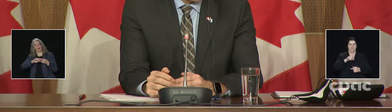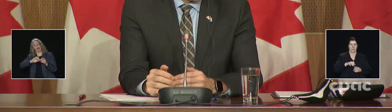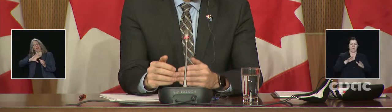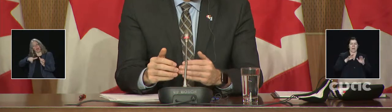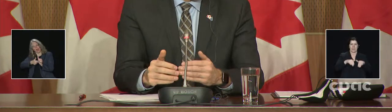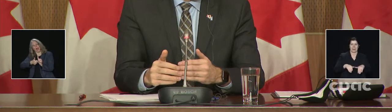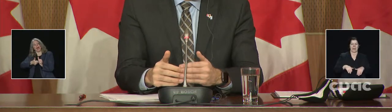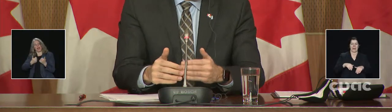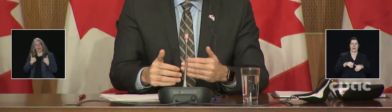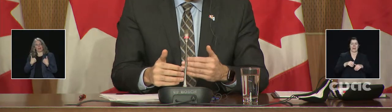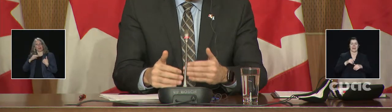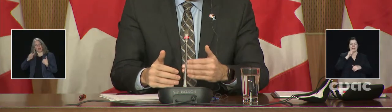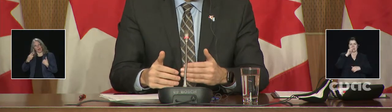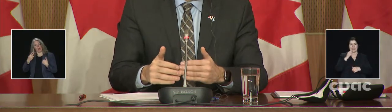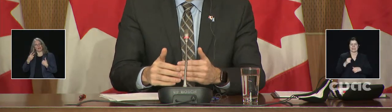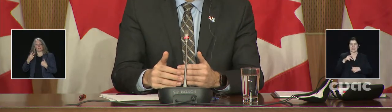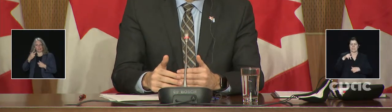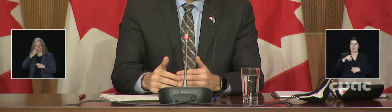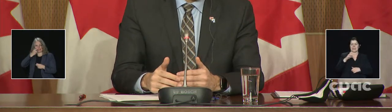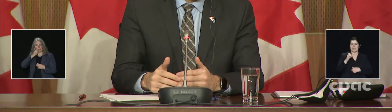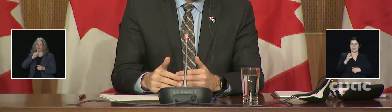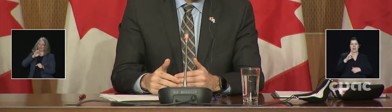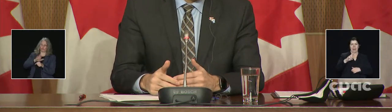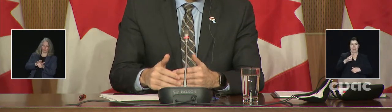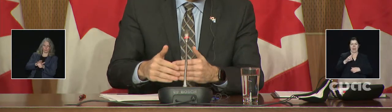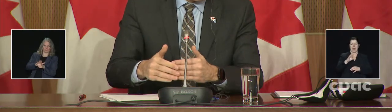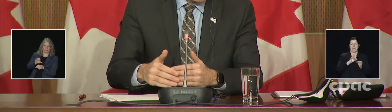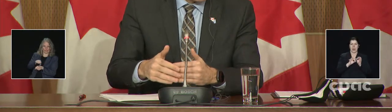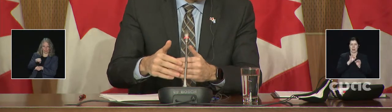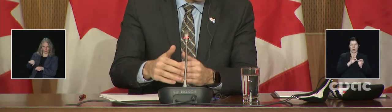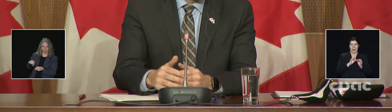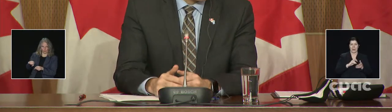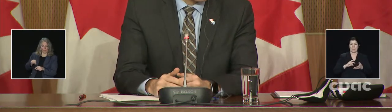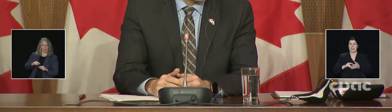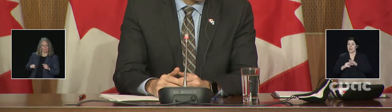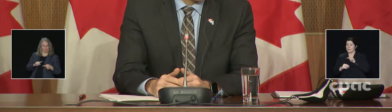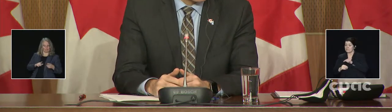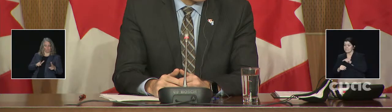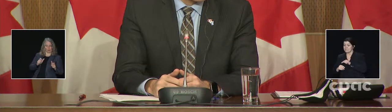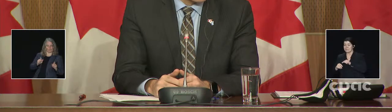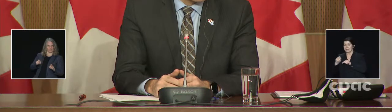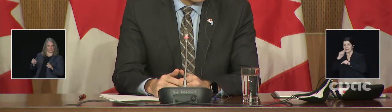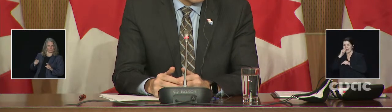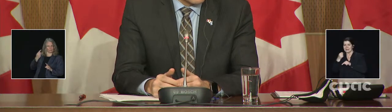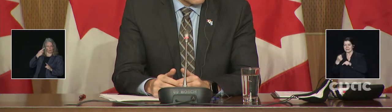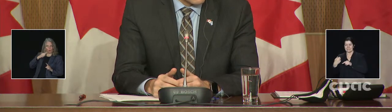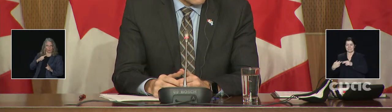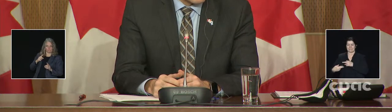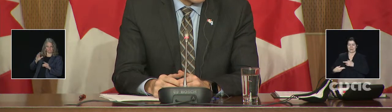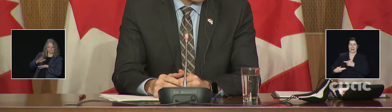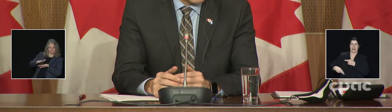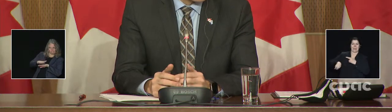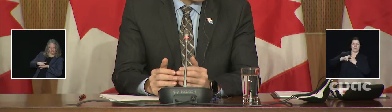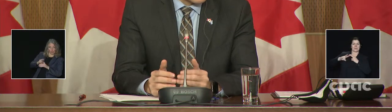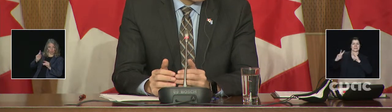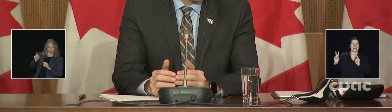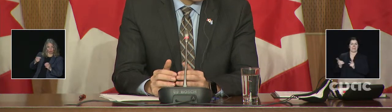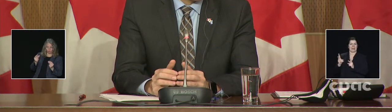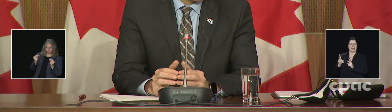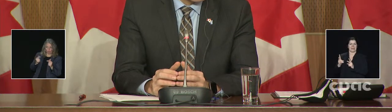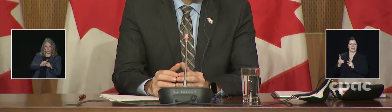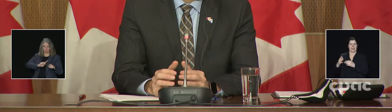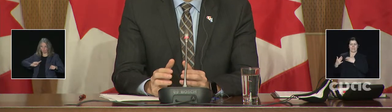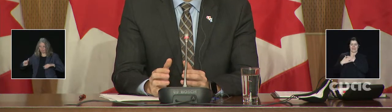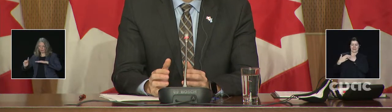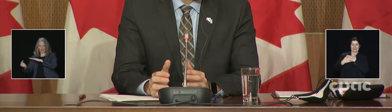But it gives you a quick idea of whether you should take immediate actions to isolate from others. So that's a